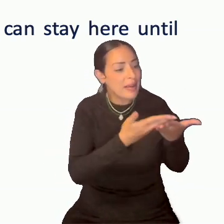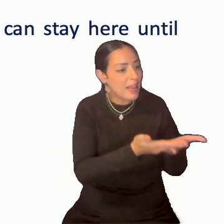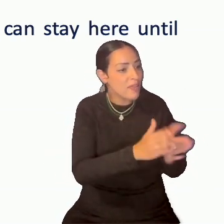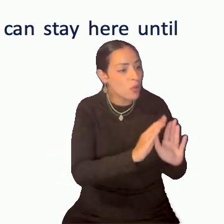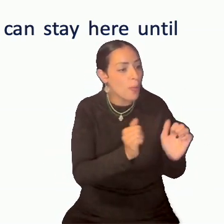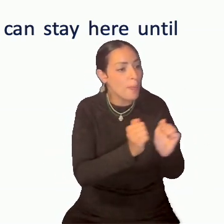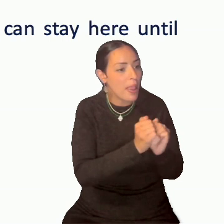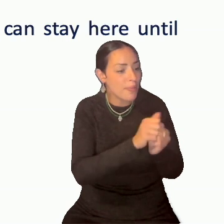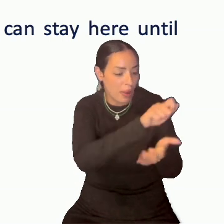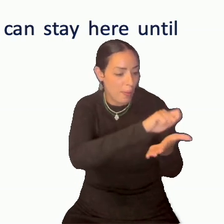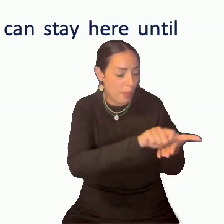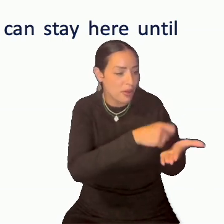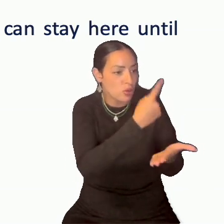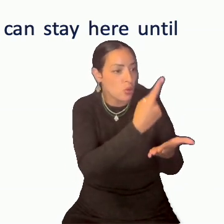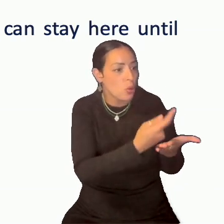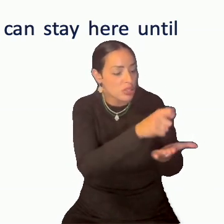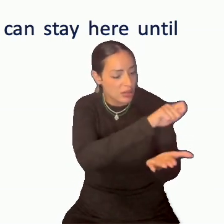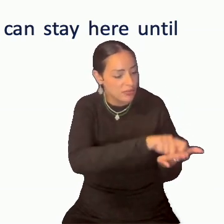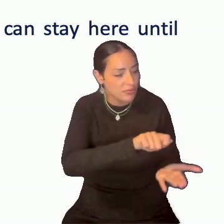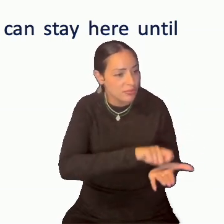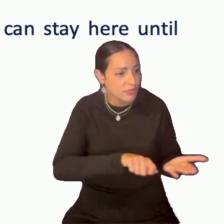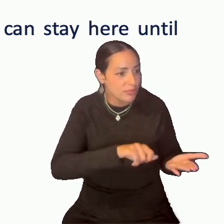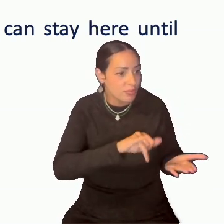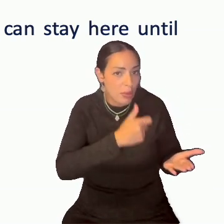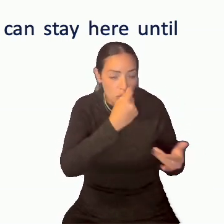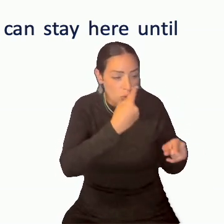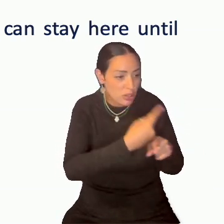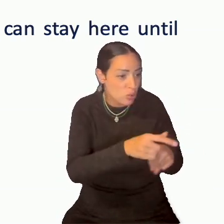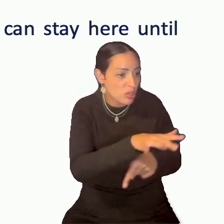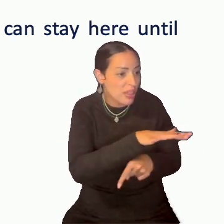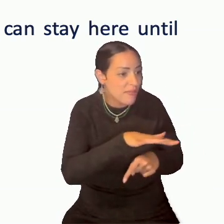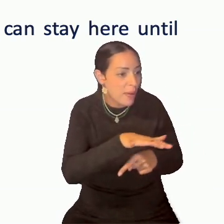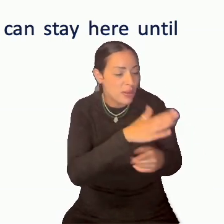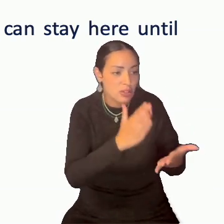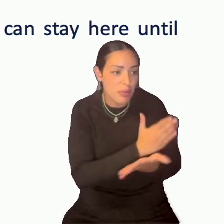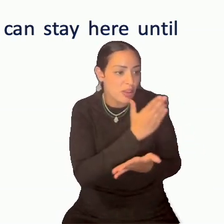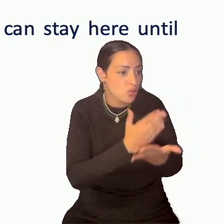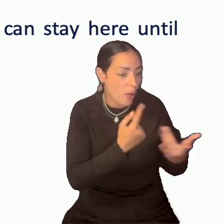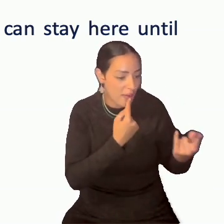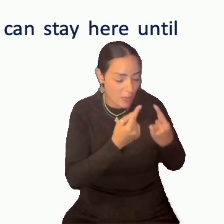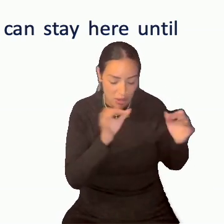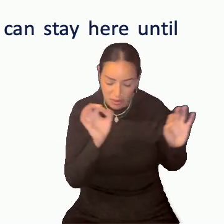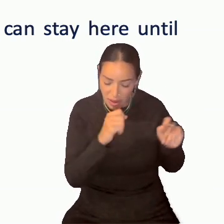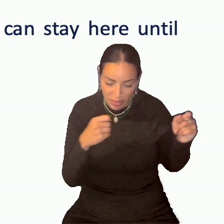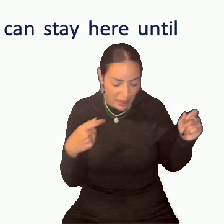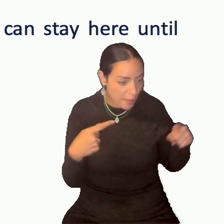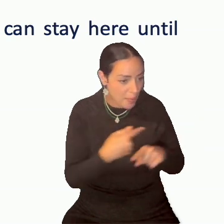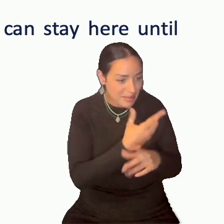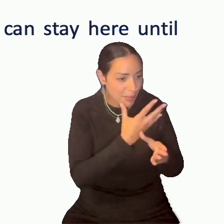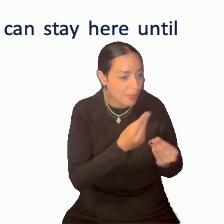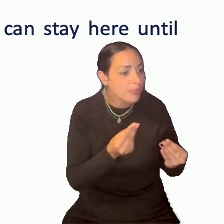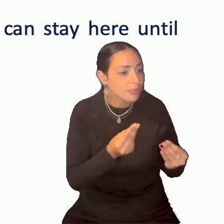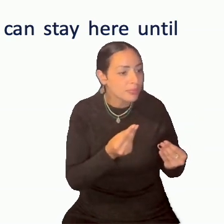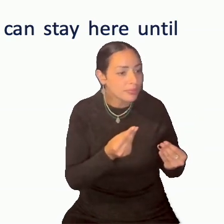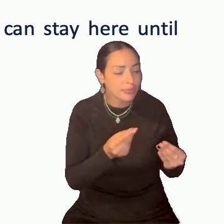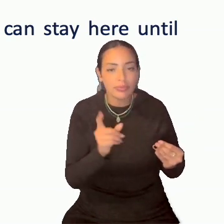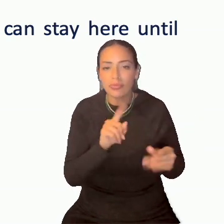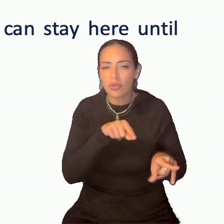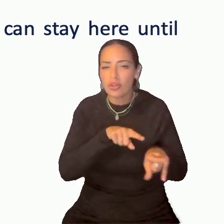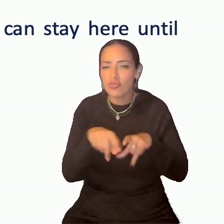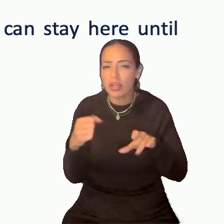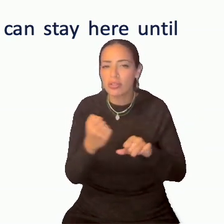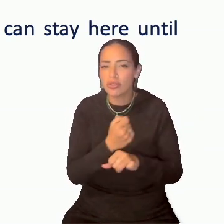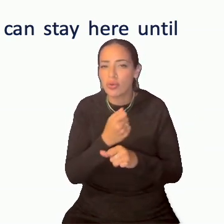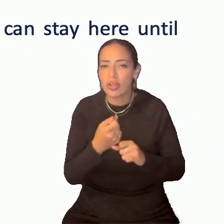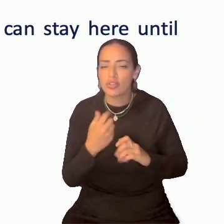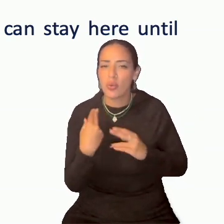the next few hours to give you the chance to speak to other family members to make sure that nothing is missed. Remember that what we are trying to do here is to